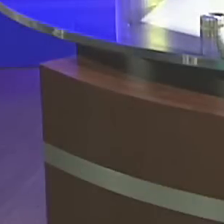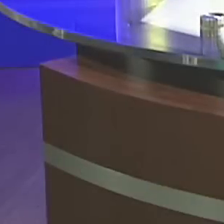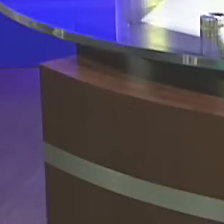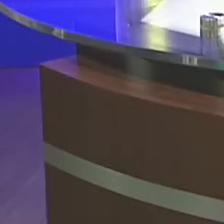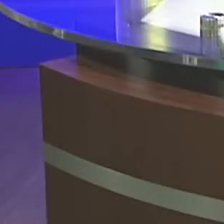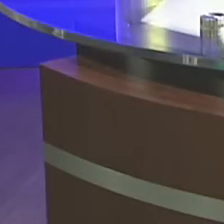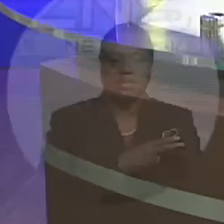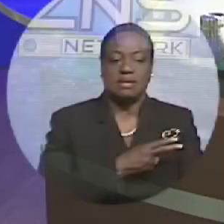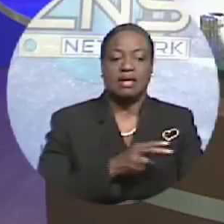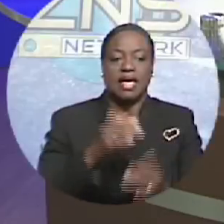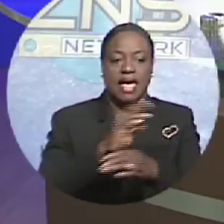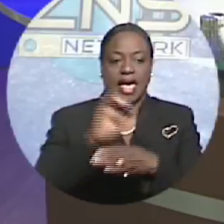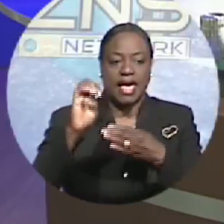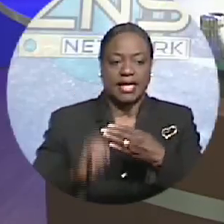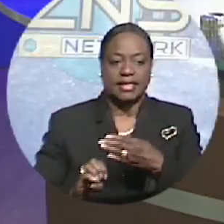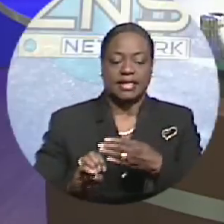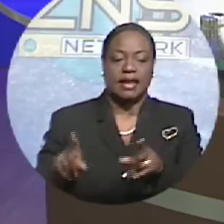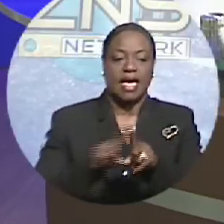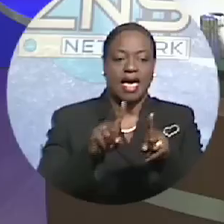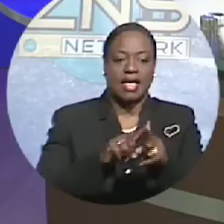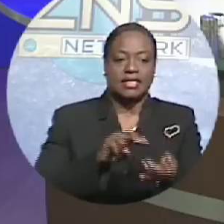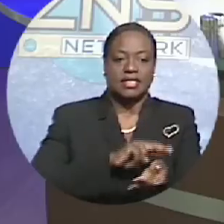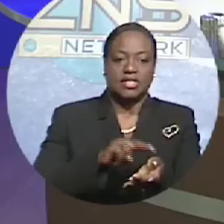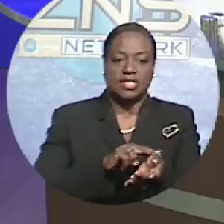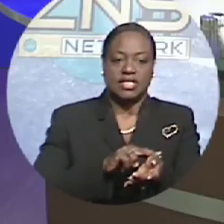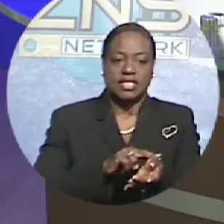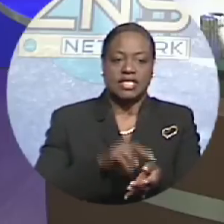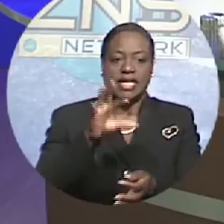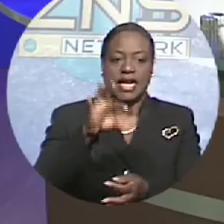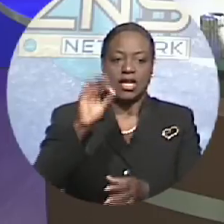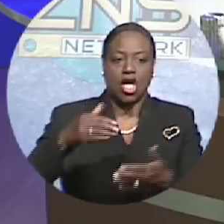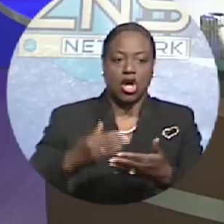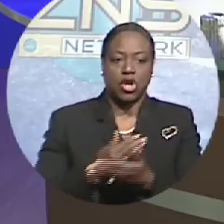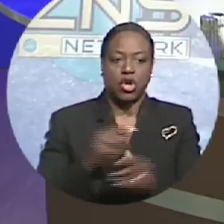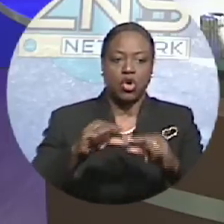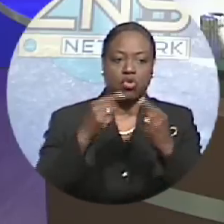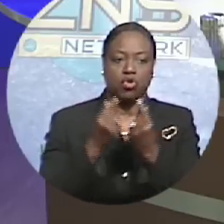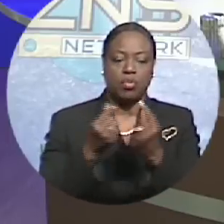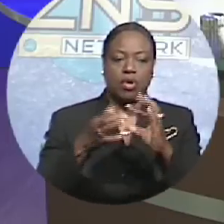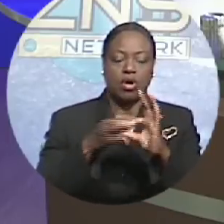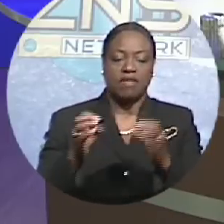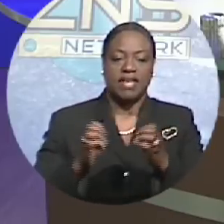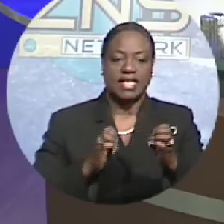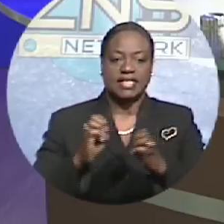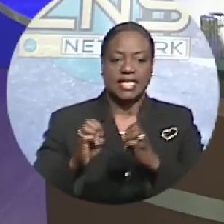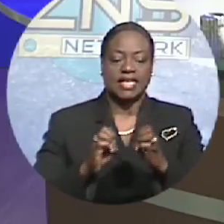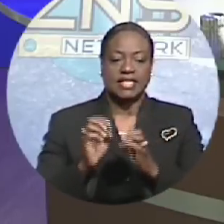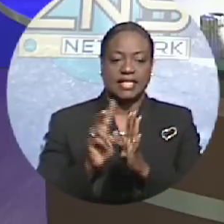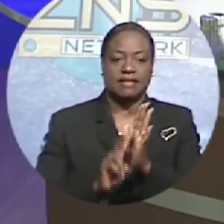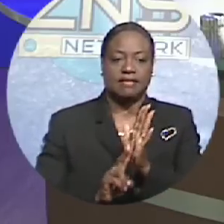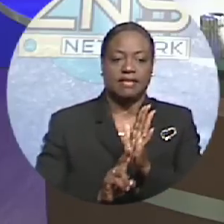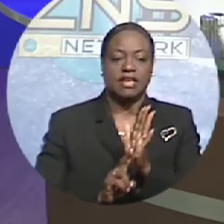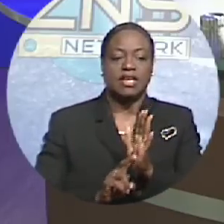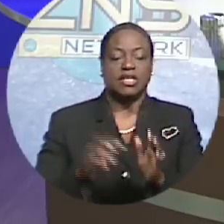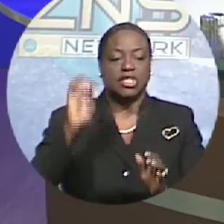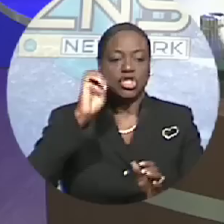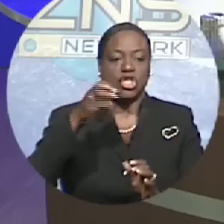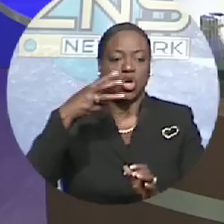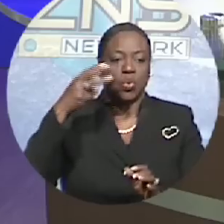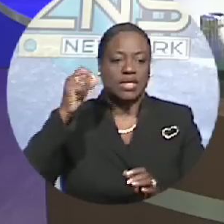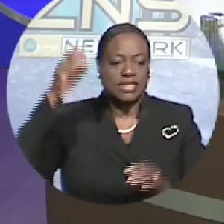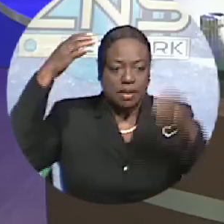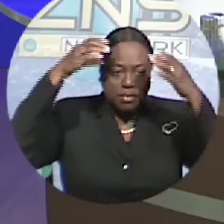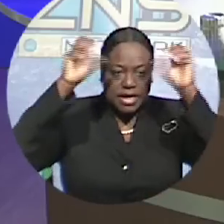Hamilton has officially ended as nurses elect a new group of executives. Ms. Hamilton, who served as president of the Nurses Union for more